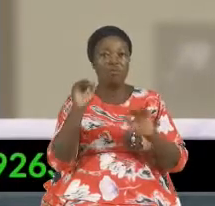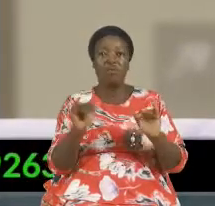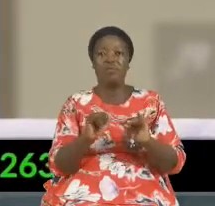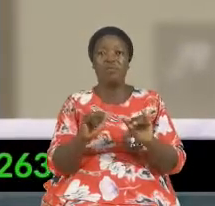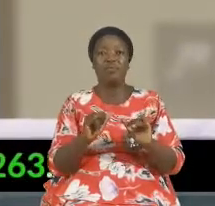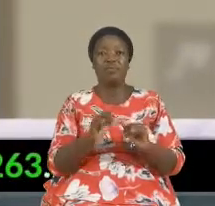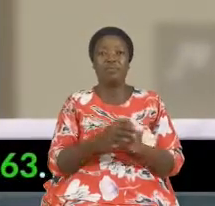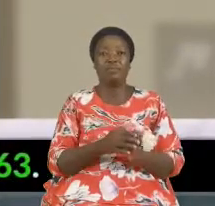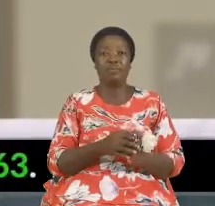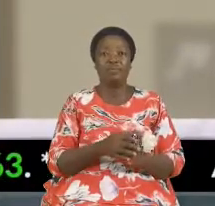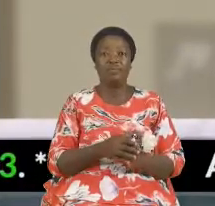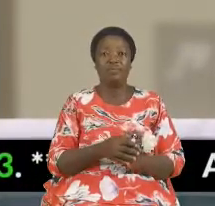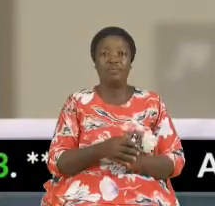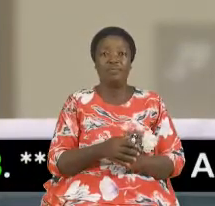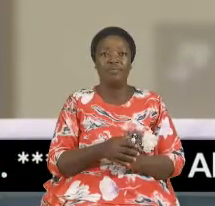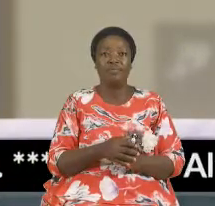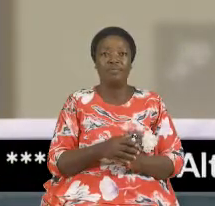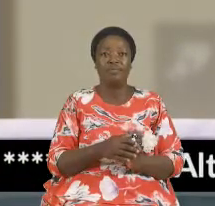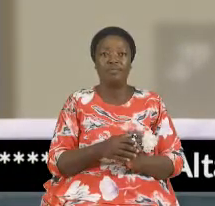You will not go the same.